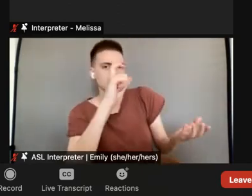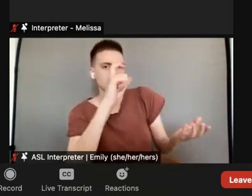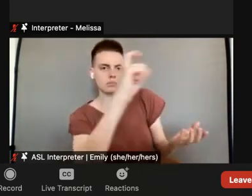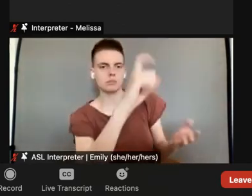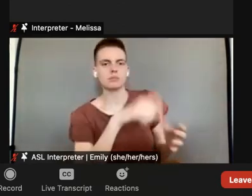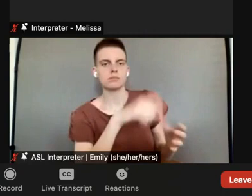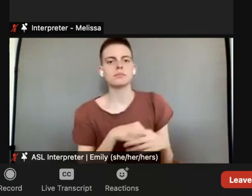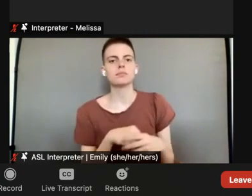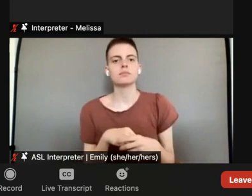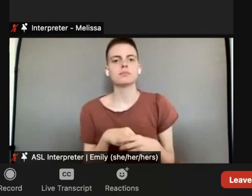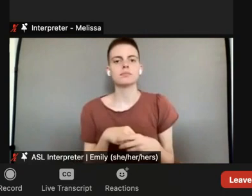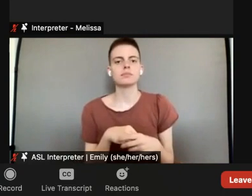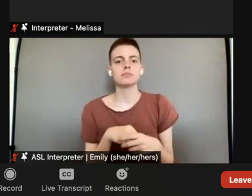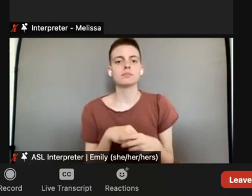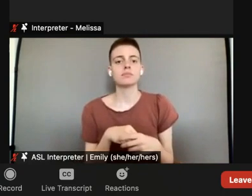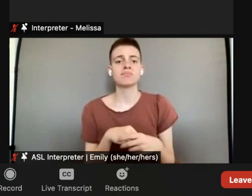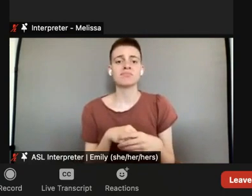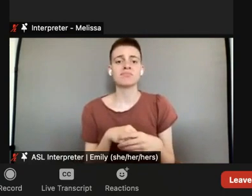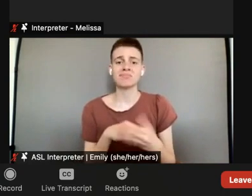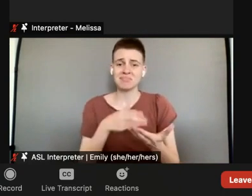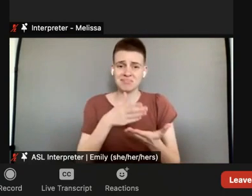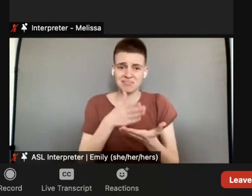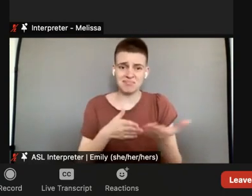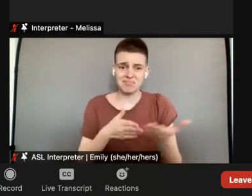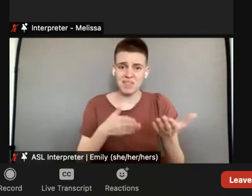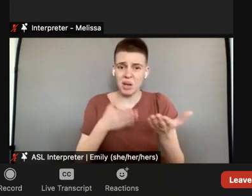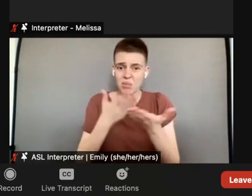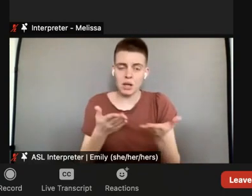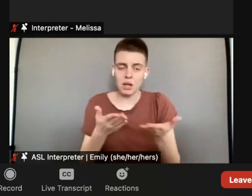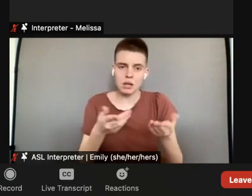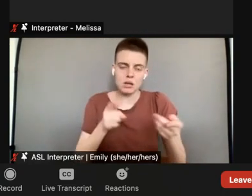are constantly changing. So kids moving around